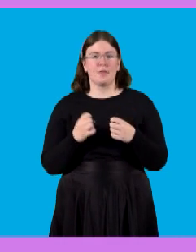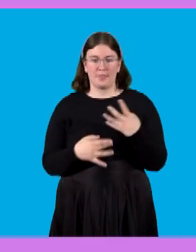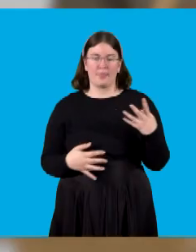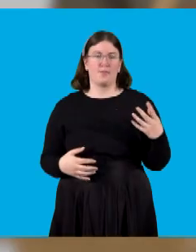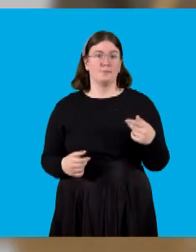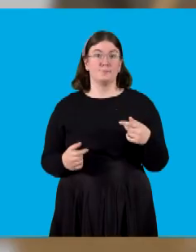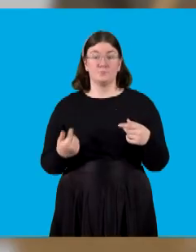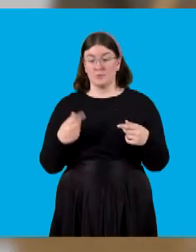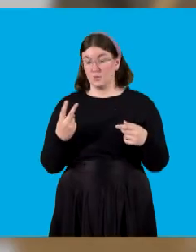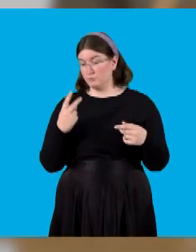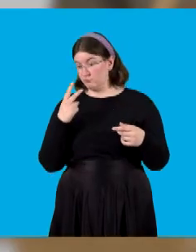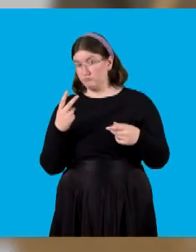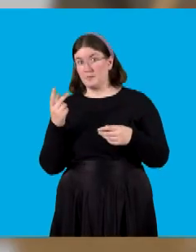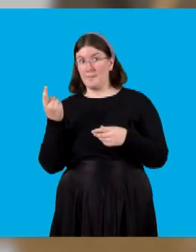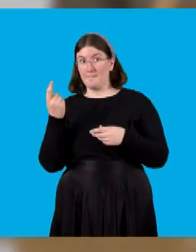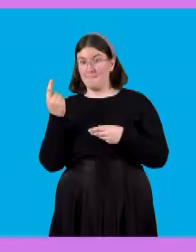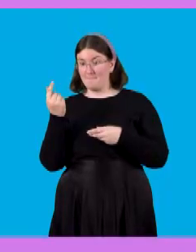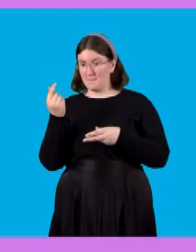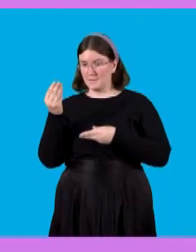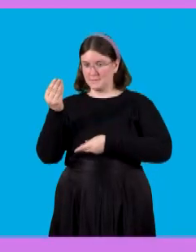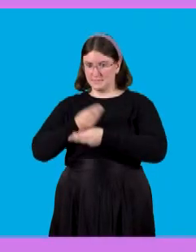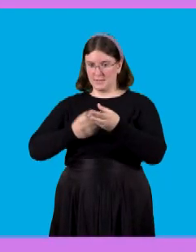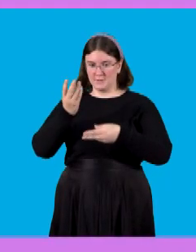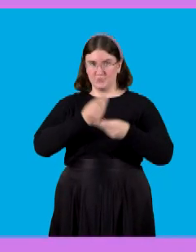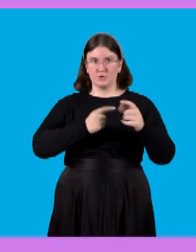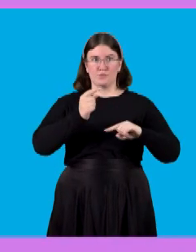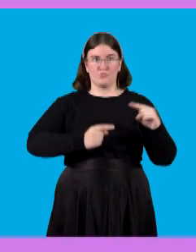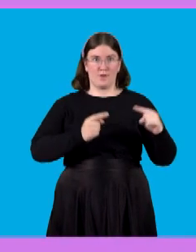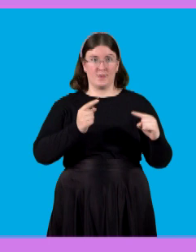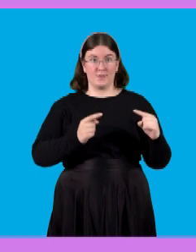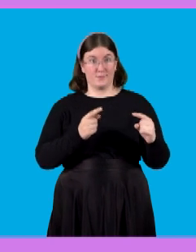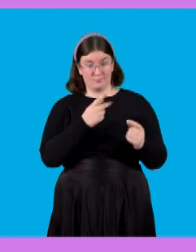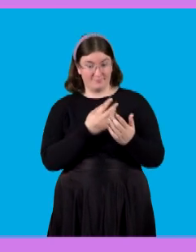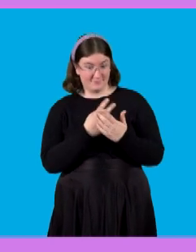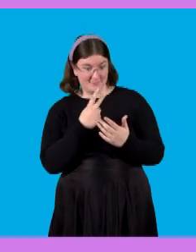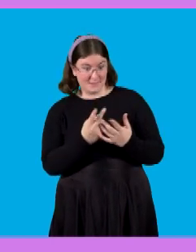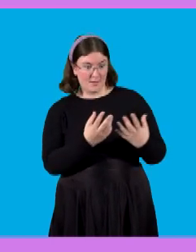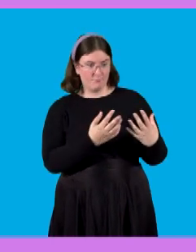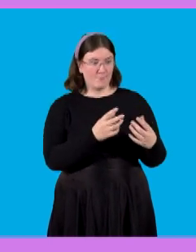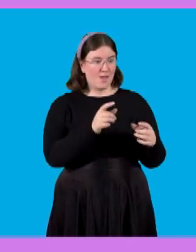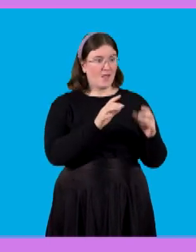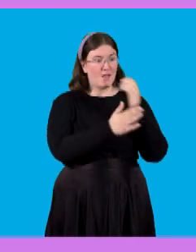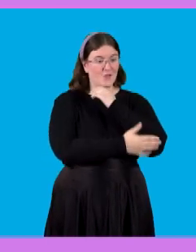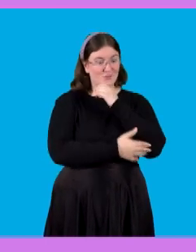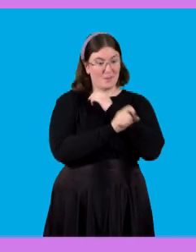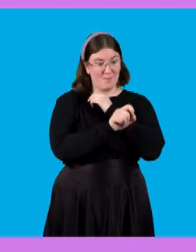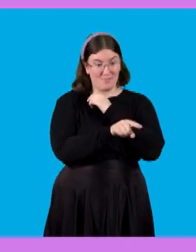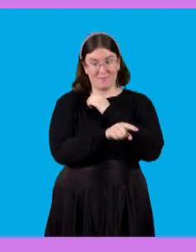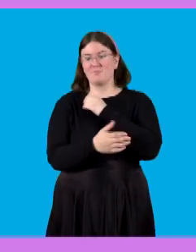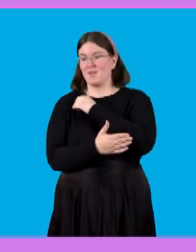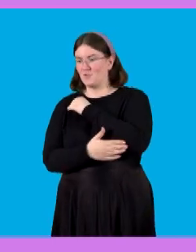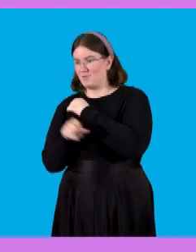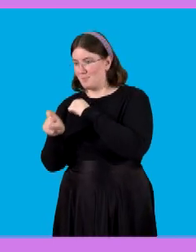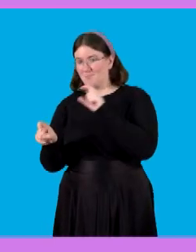I've indicated here that an exchange rate is the value of one country's currency in terms of another country's